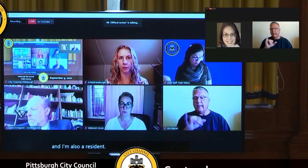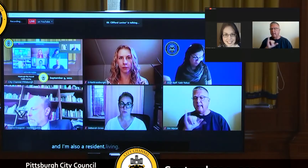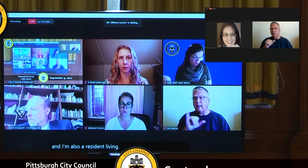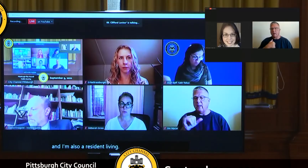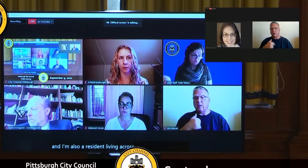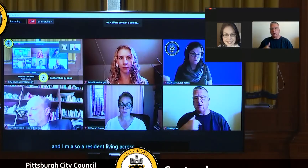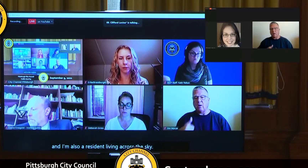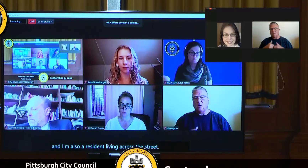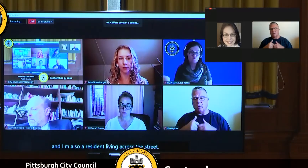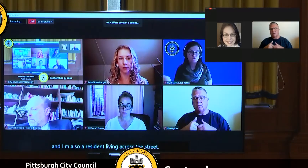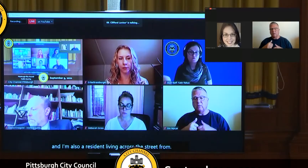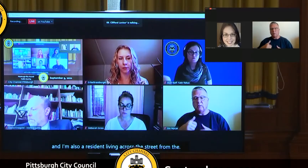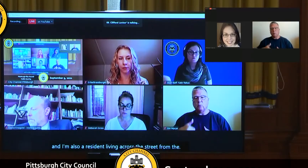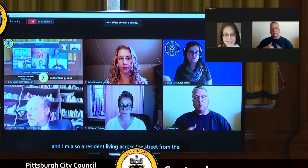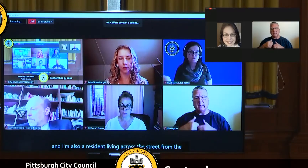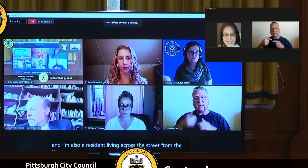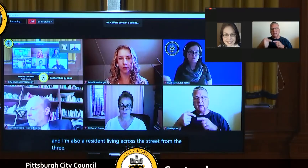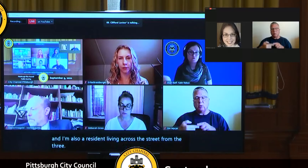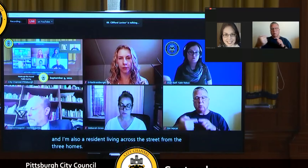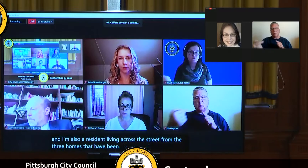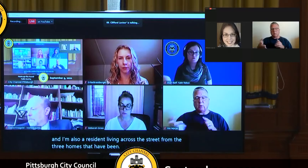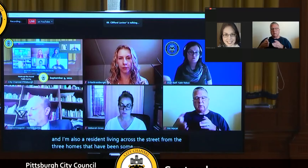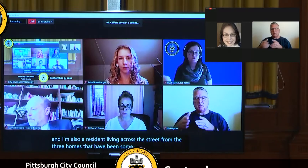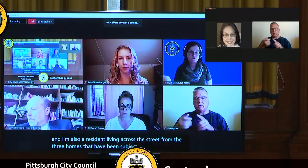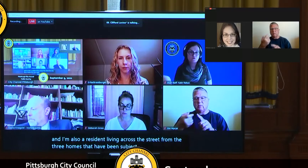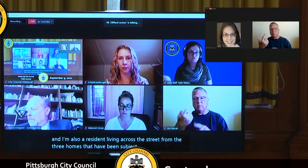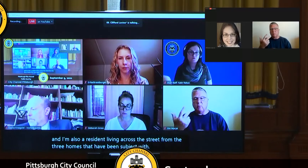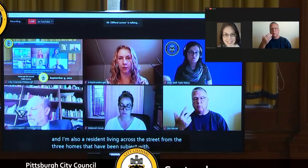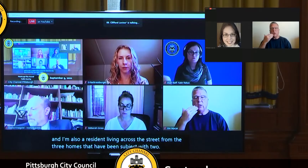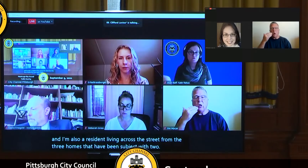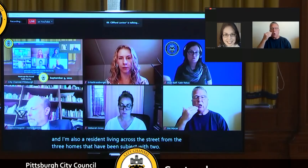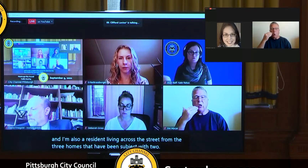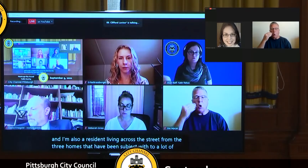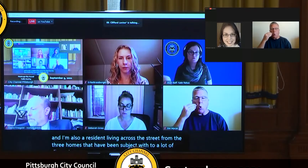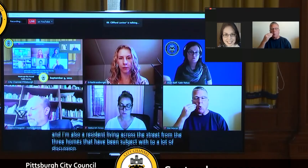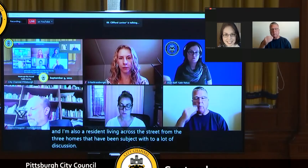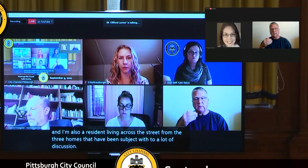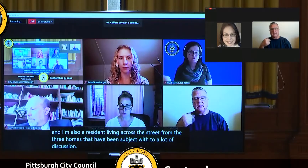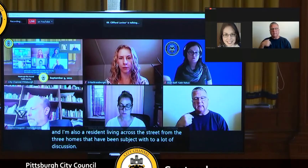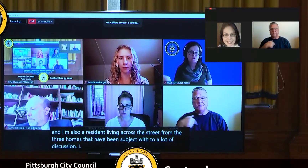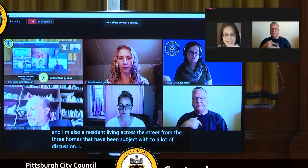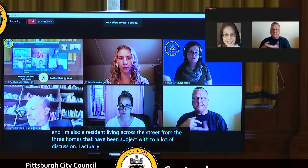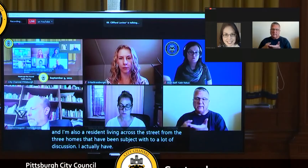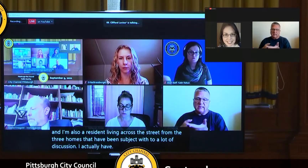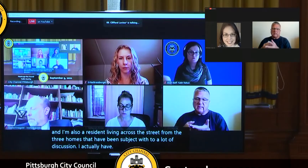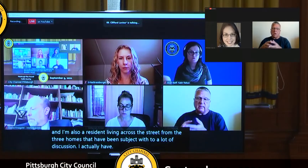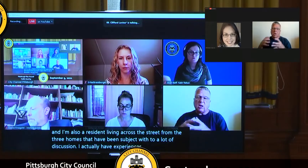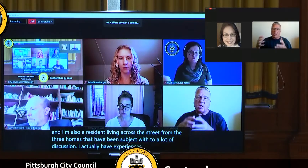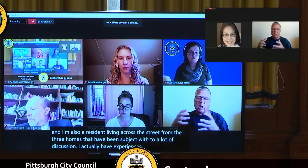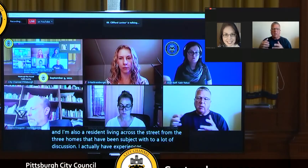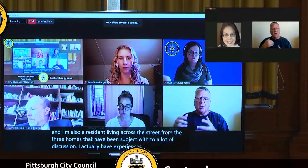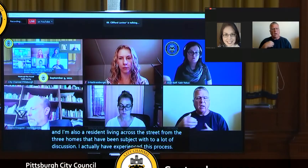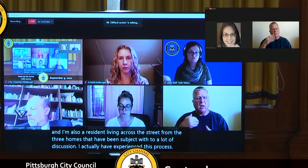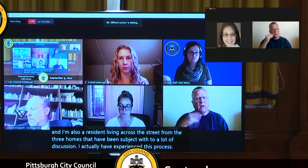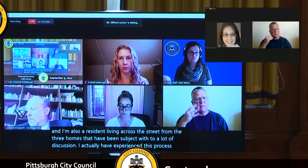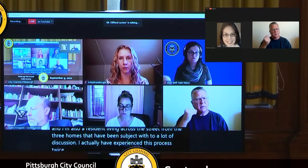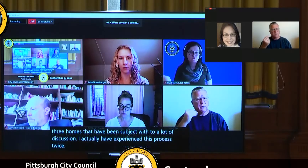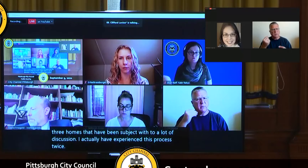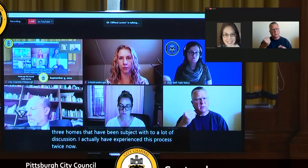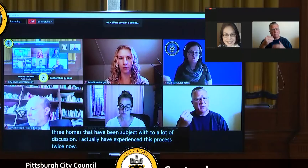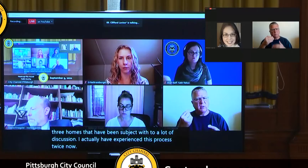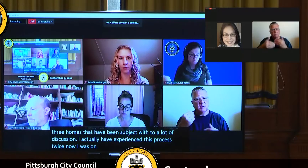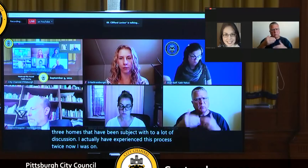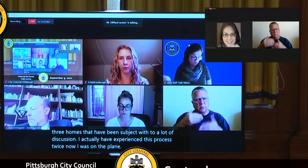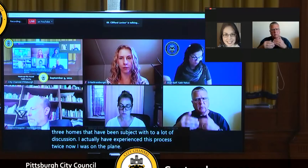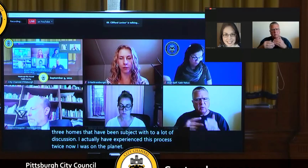the street from the three homes that have been subject to a lot of discussion. I actually have experienced this process twice now. I was on the